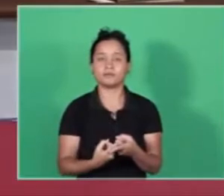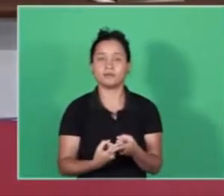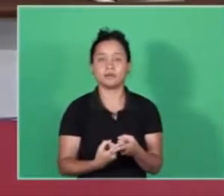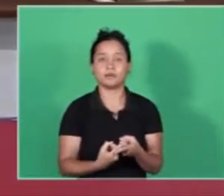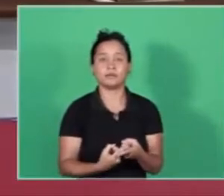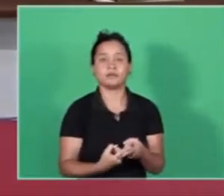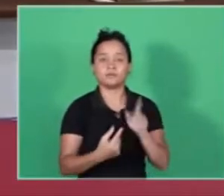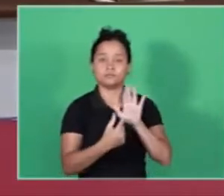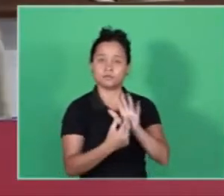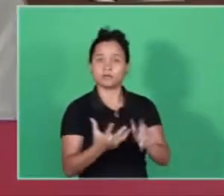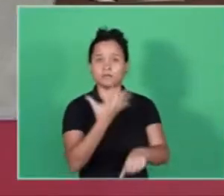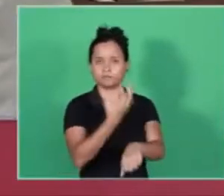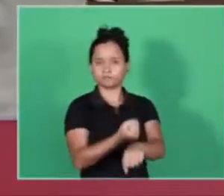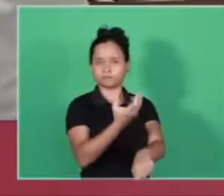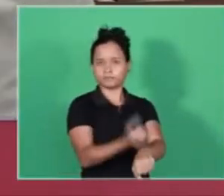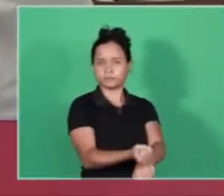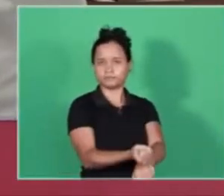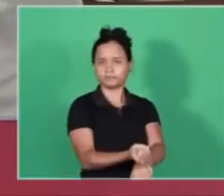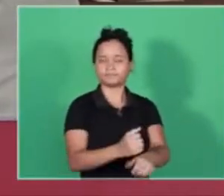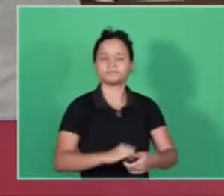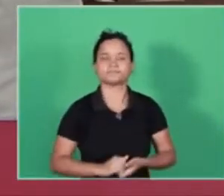of matter.